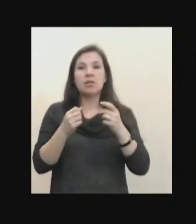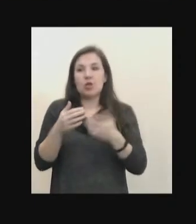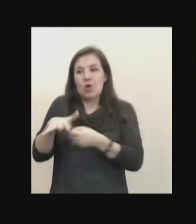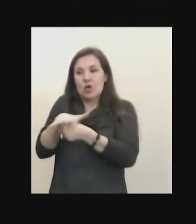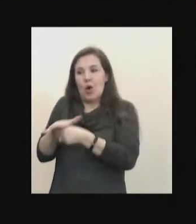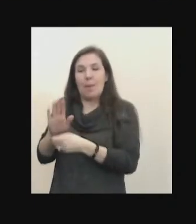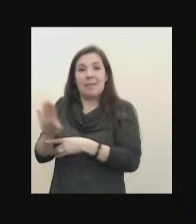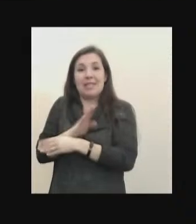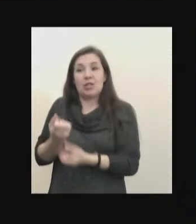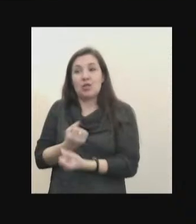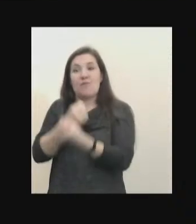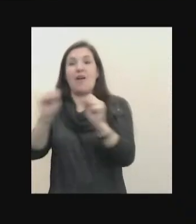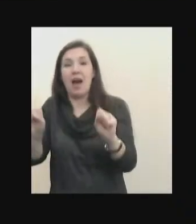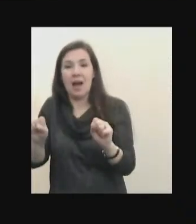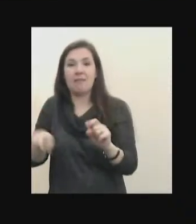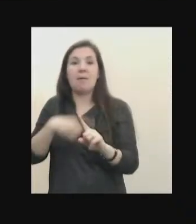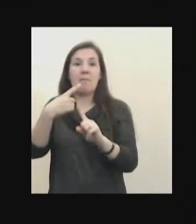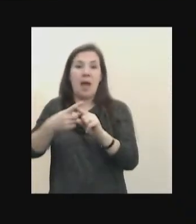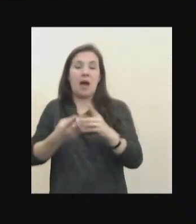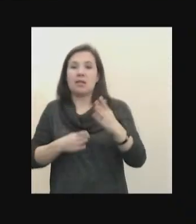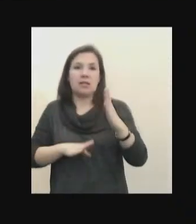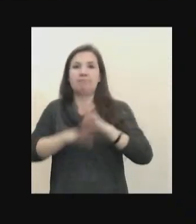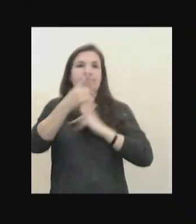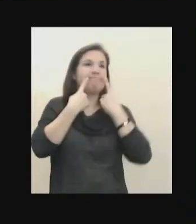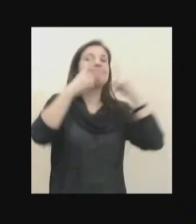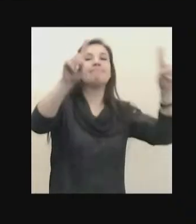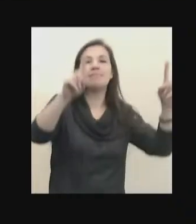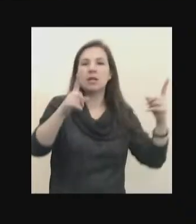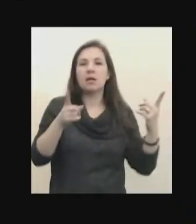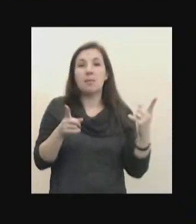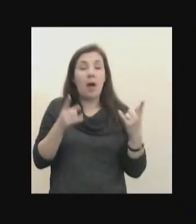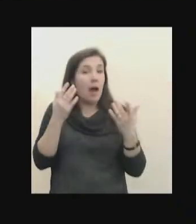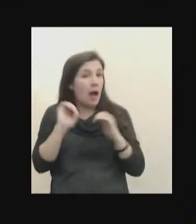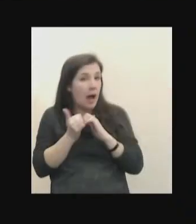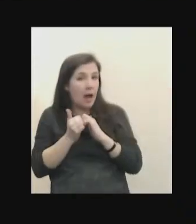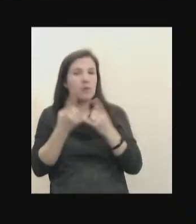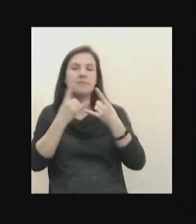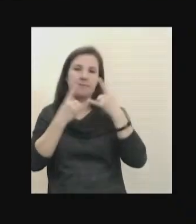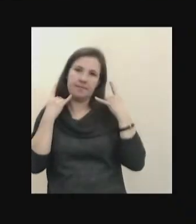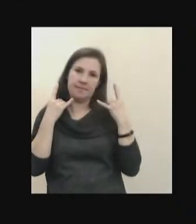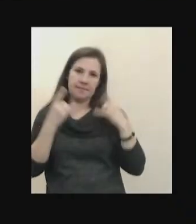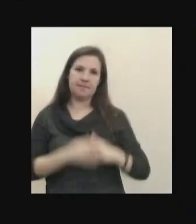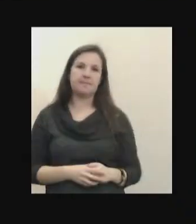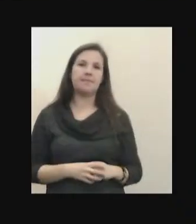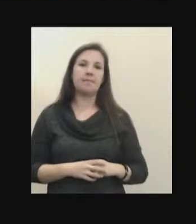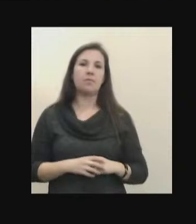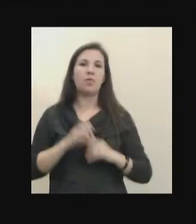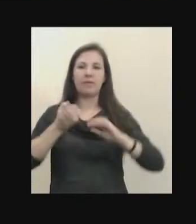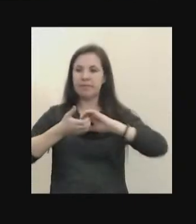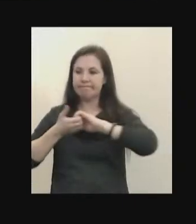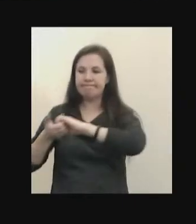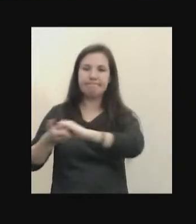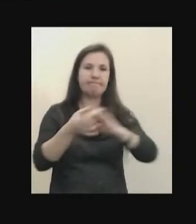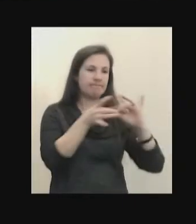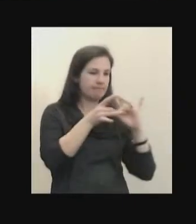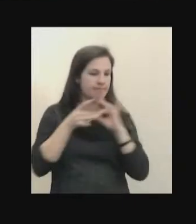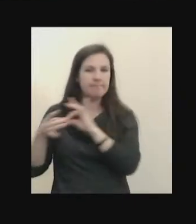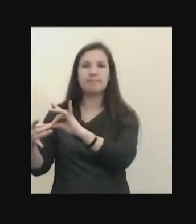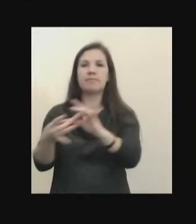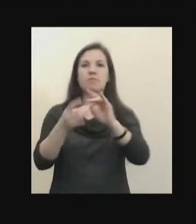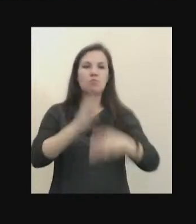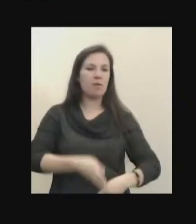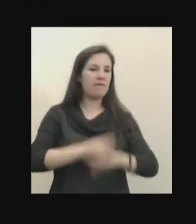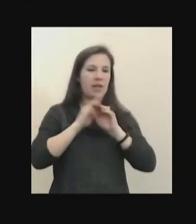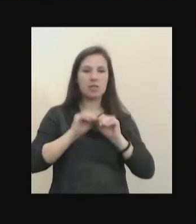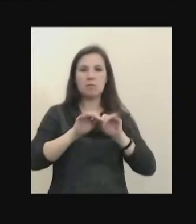but thrive. And we need to do that by wearing a mask. We must take united action to prevent further spread by wearing a mask.